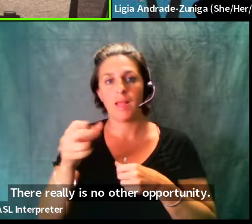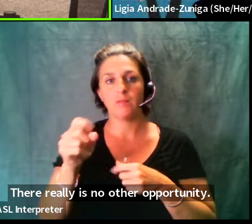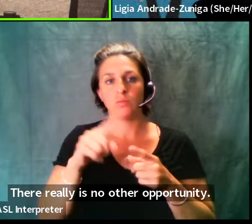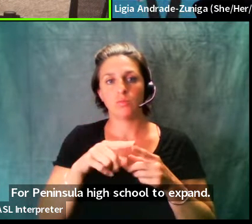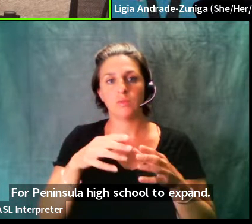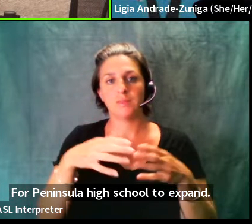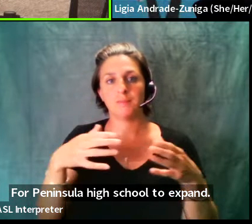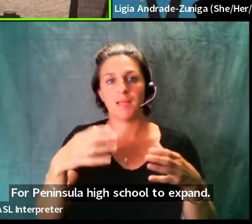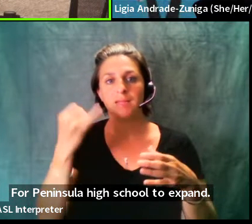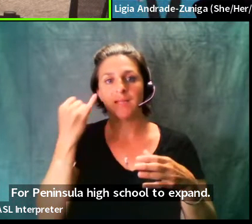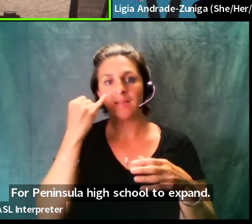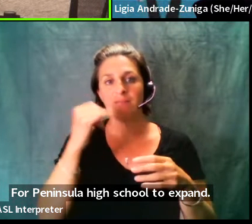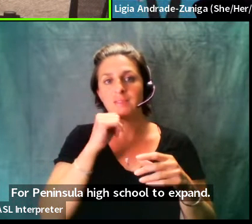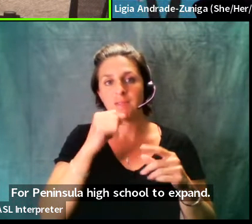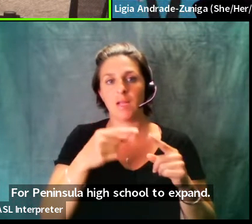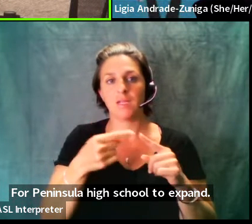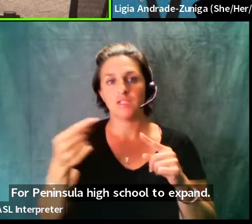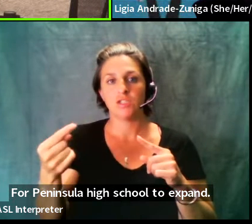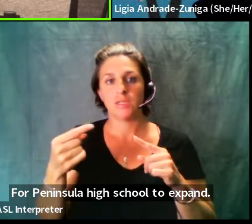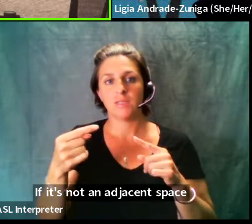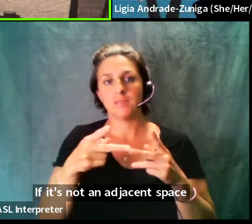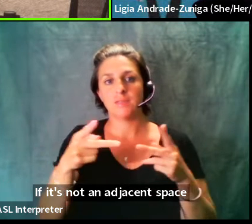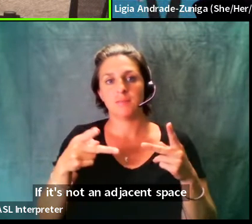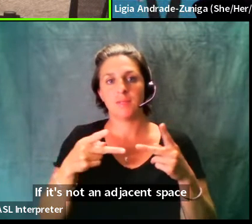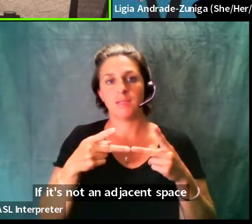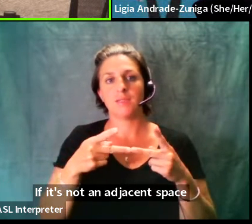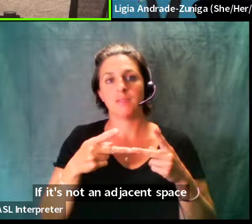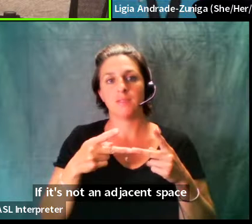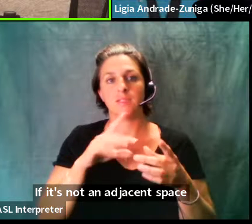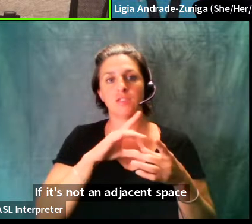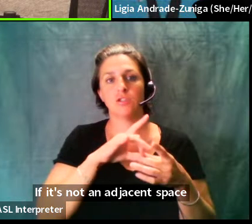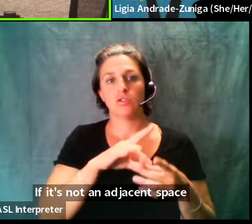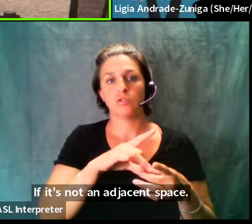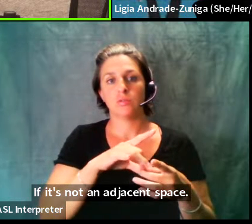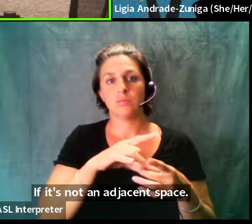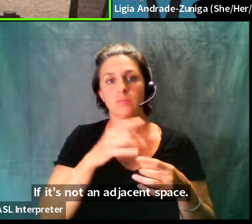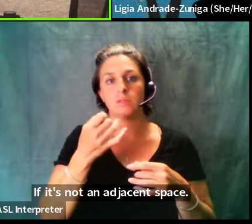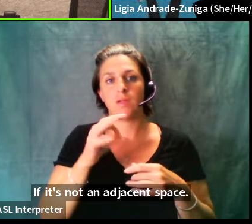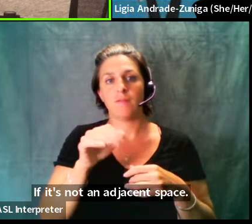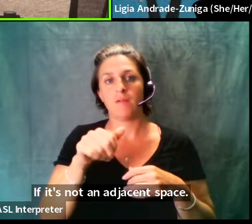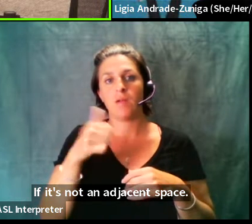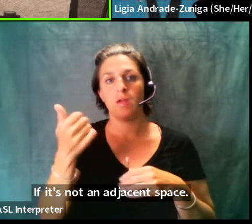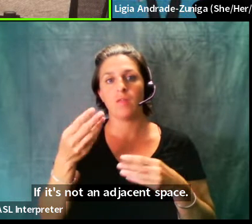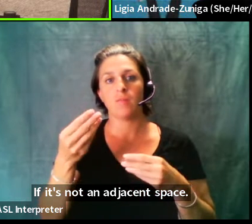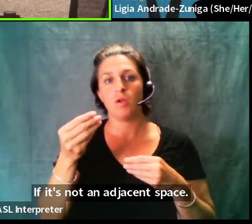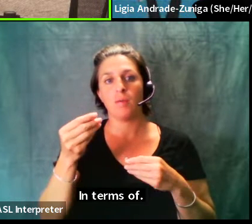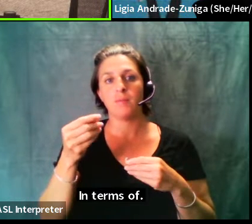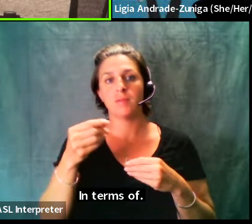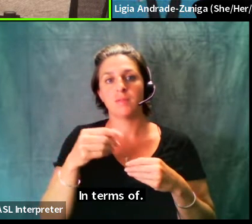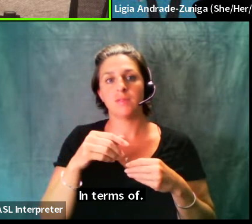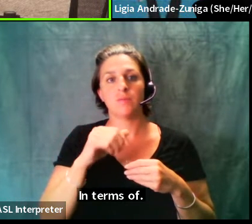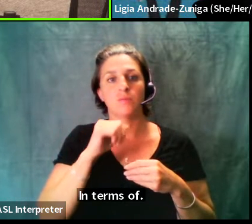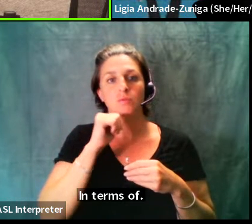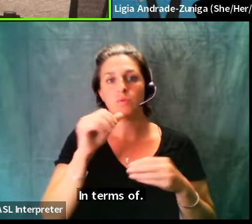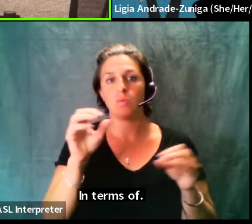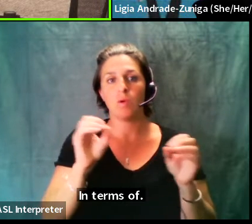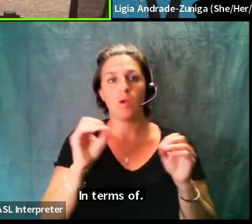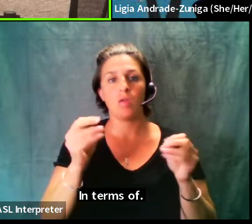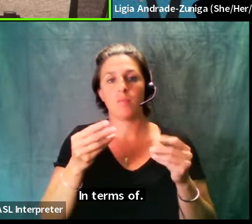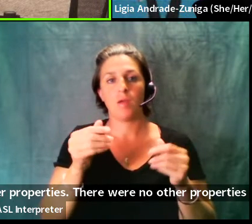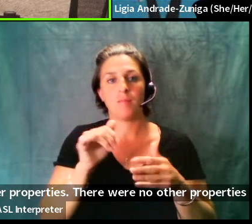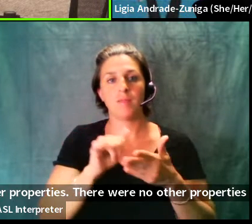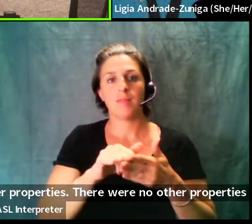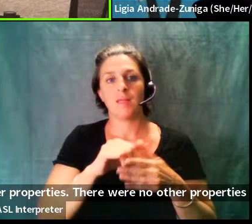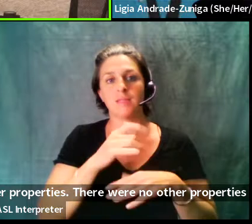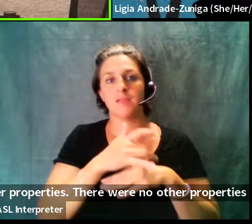it's not an adjacent space. In terms of other properties, there were no other properties that were